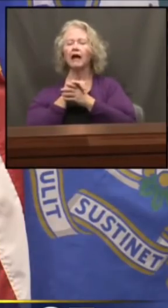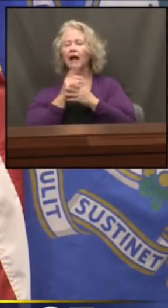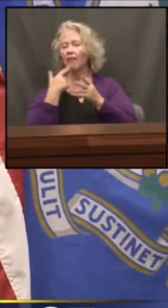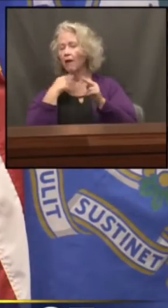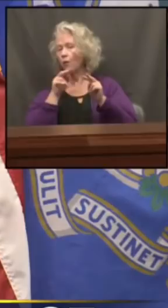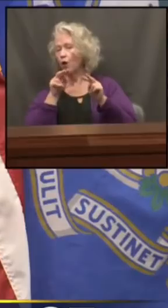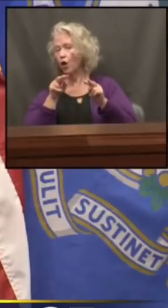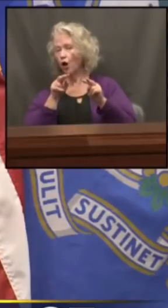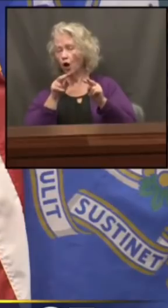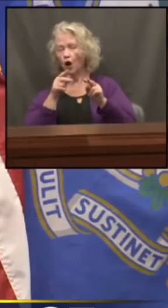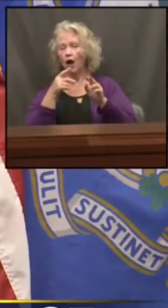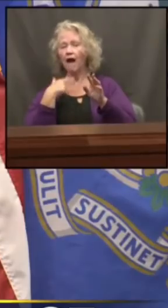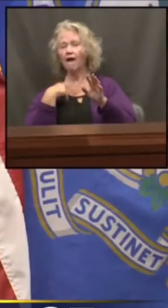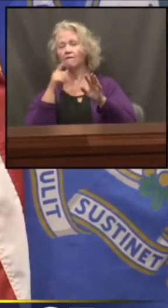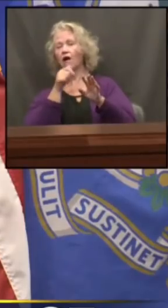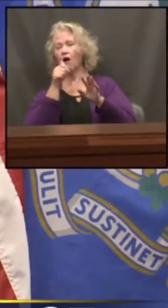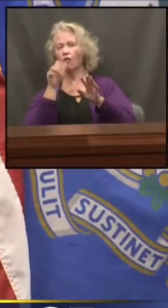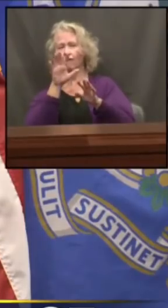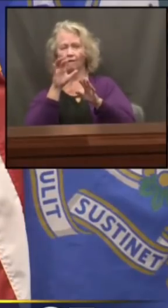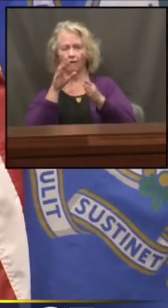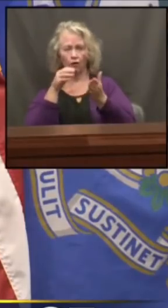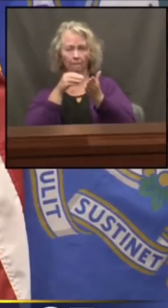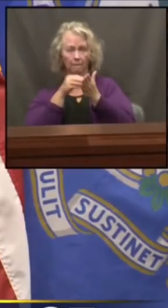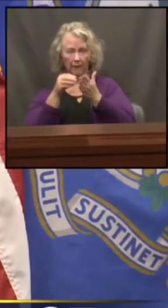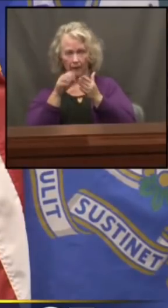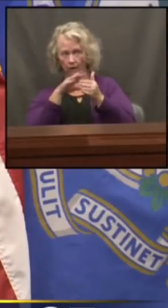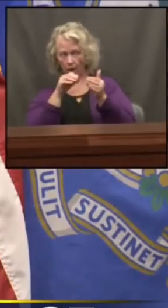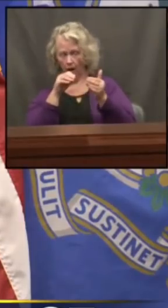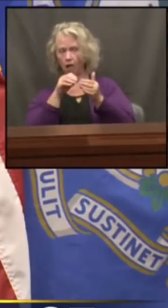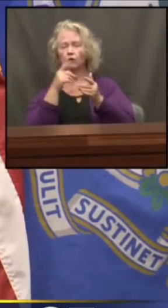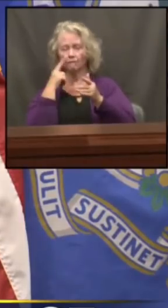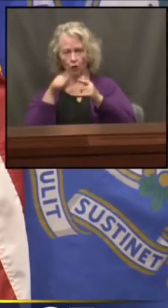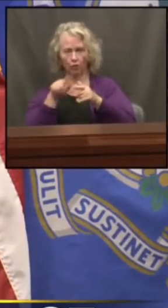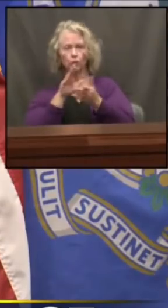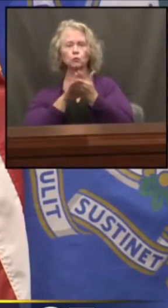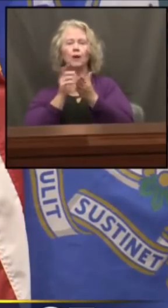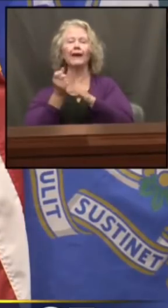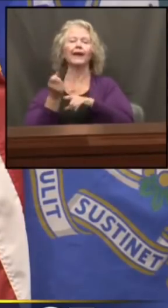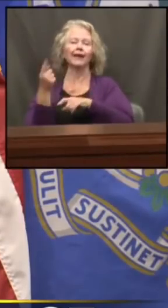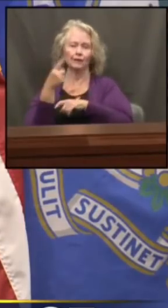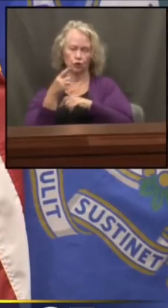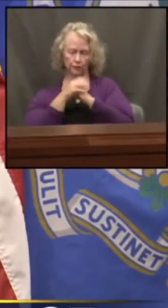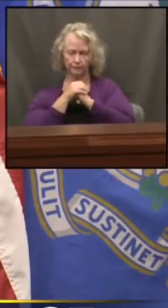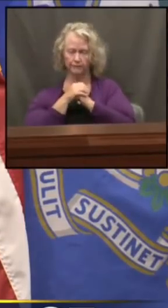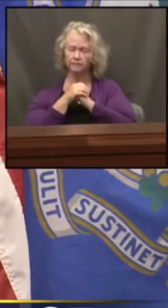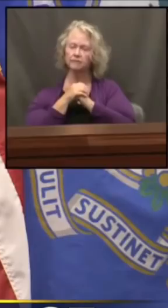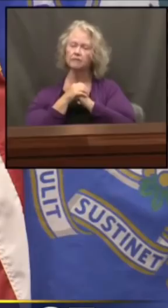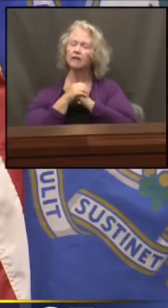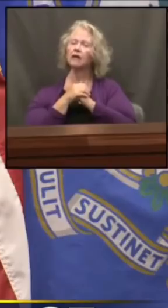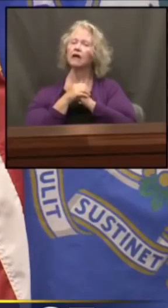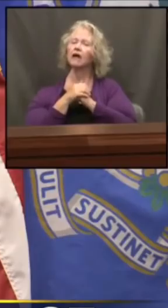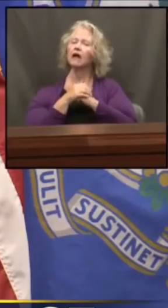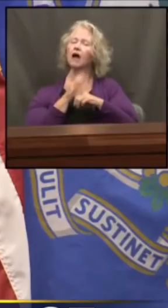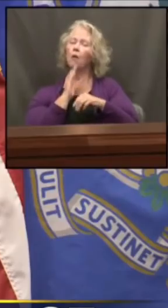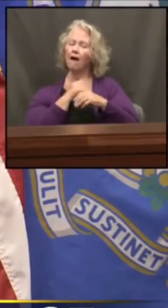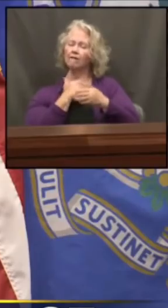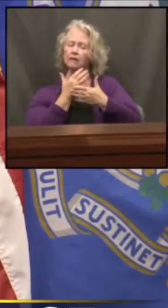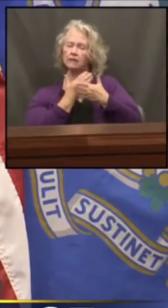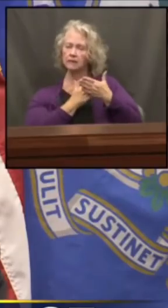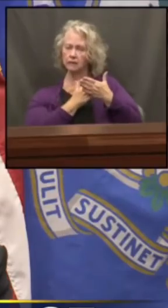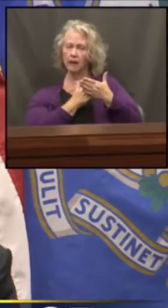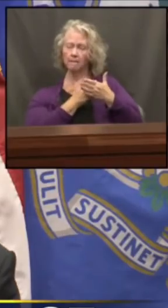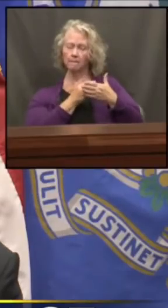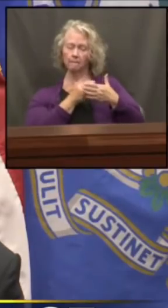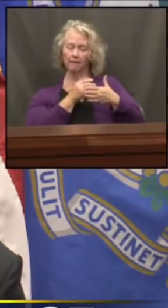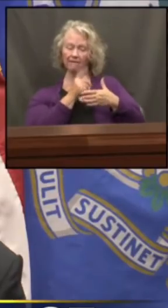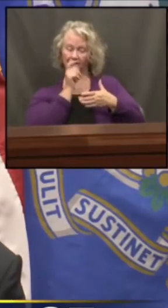another 500 next year. That said, we do have some reserve in our ARPA money, which is the federal money.